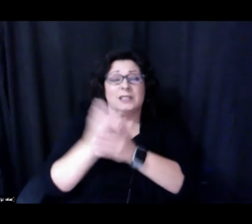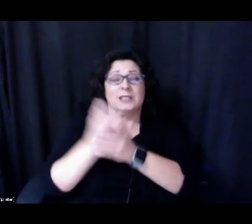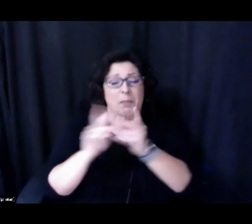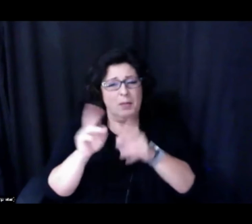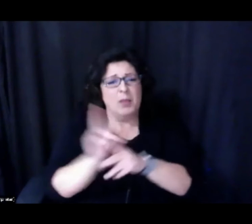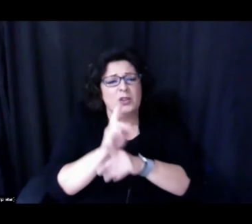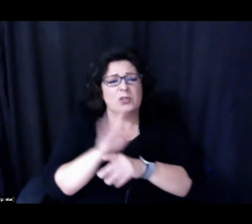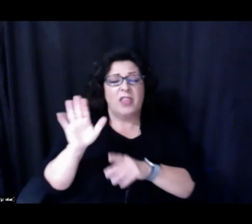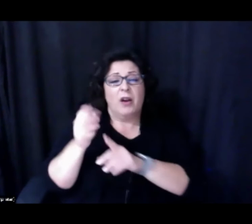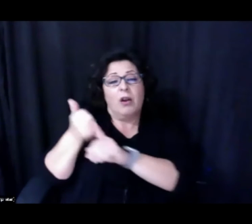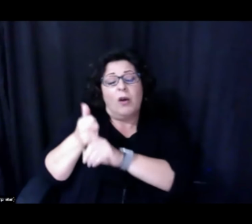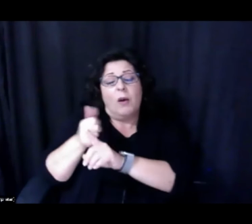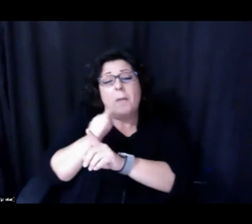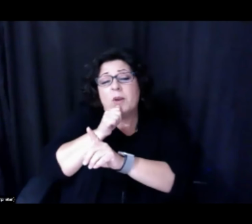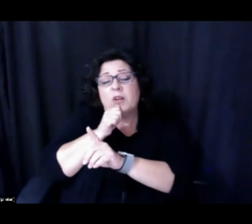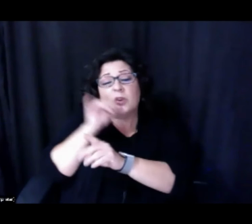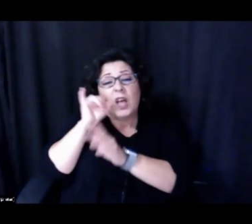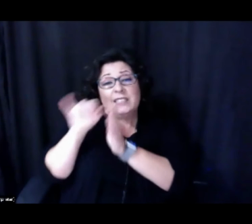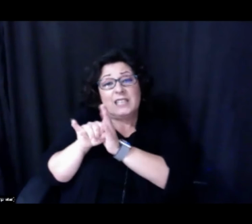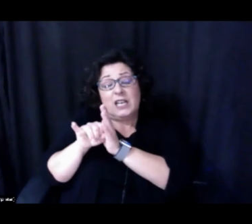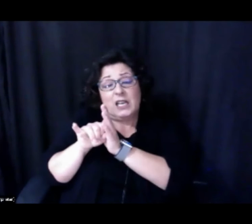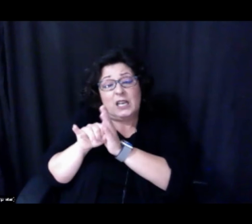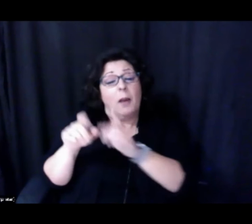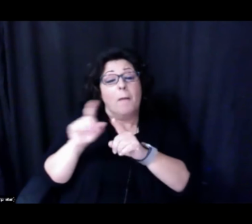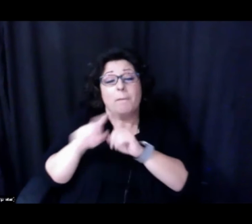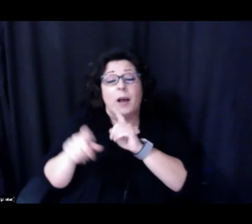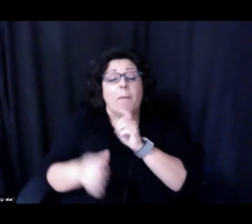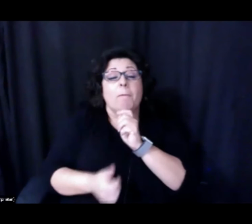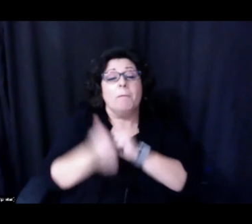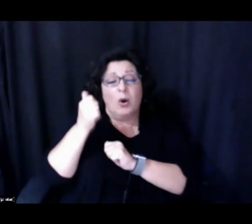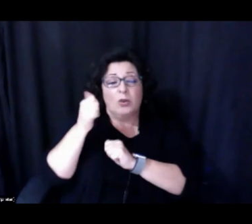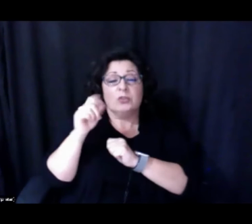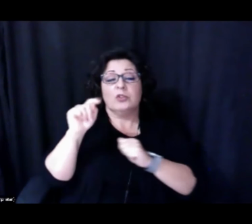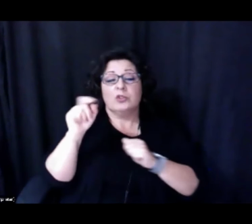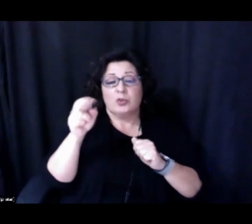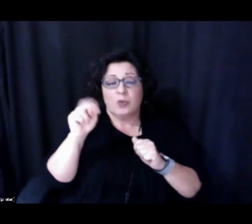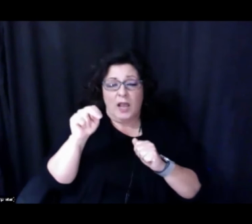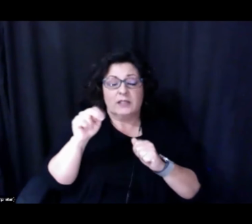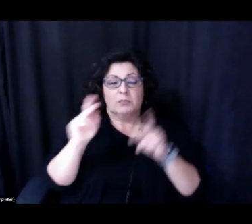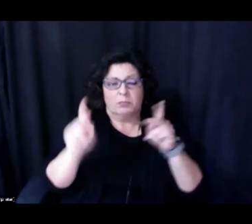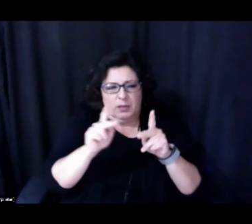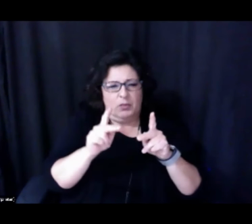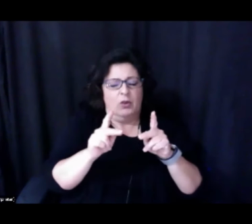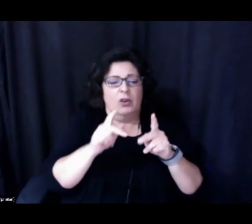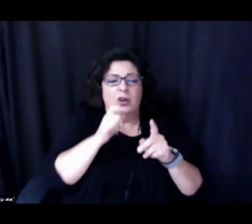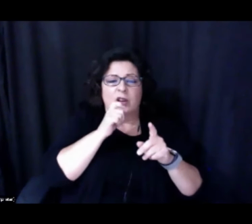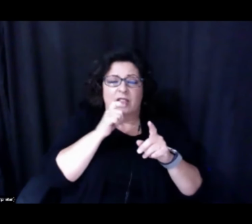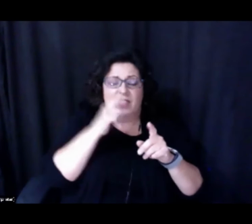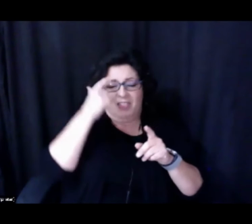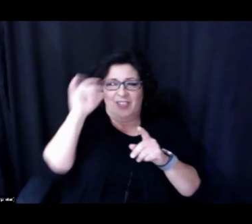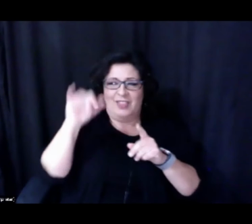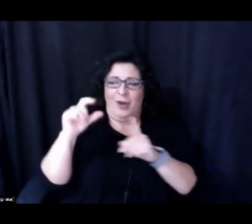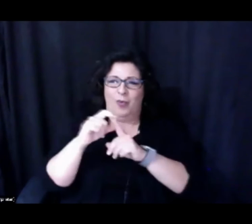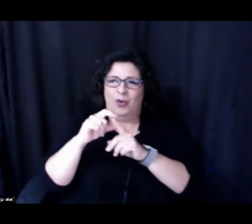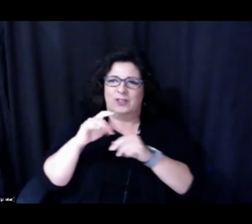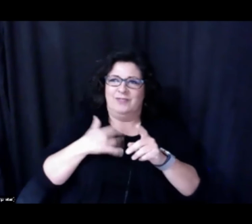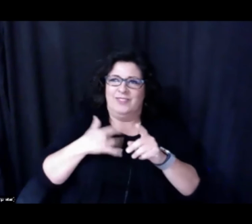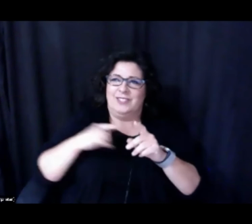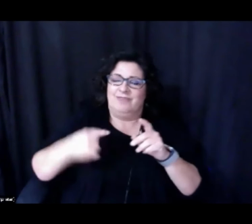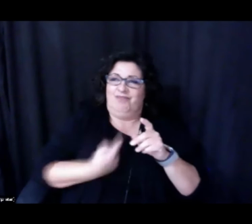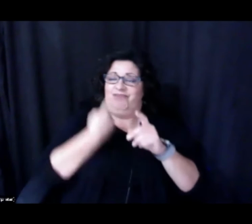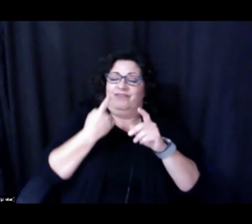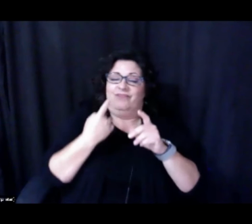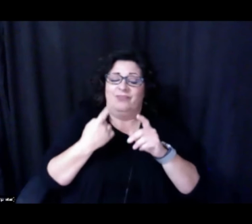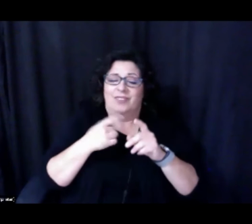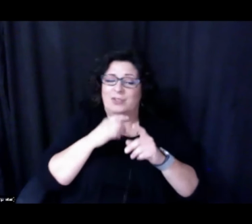their personal identity, but many trans people consider that term to be offensive. So I don't